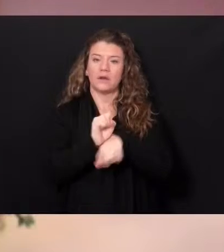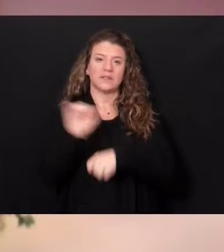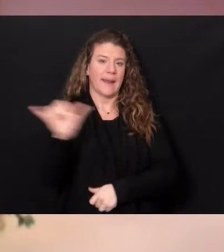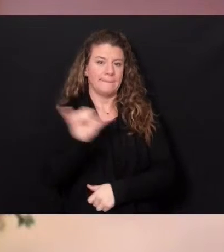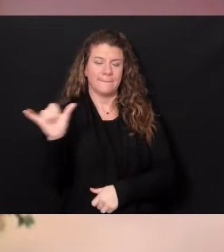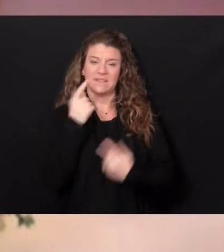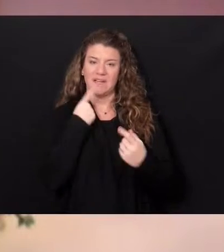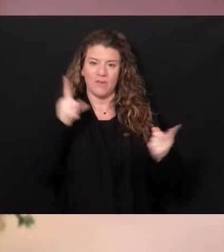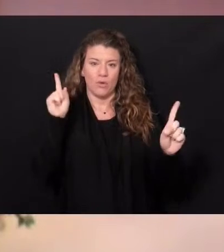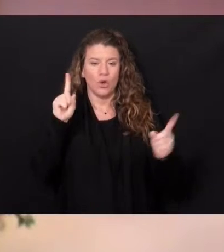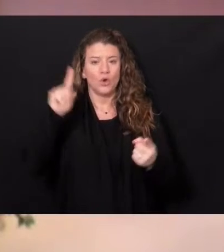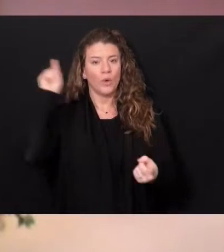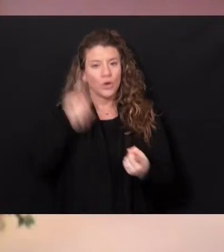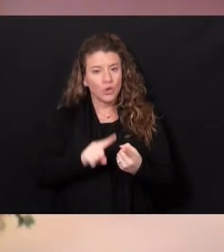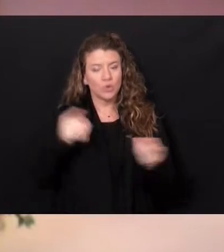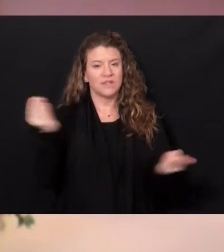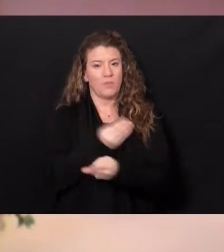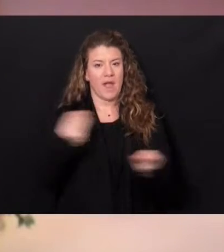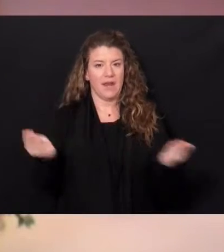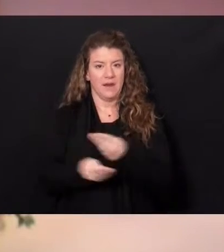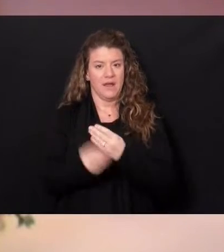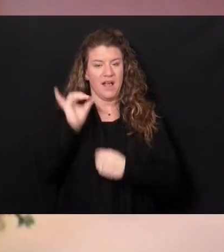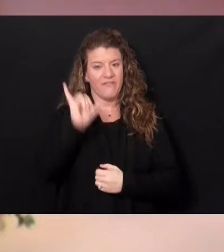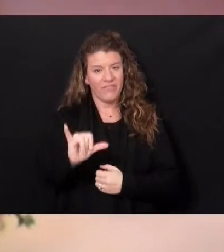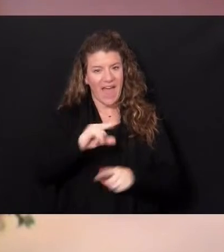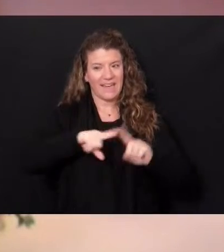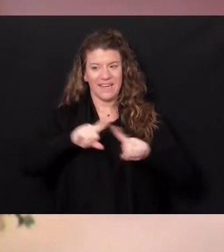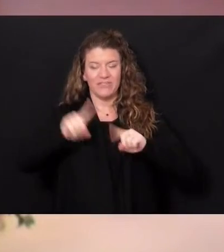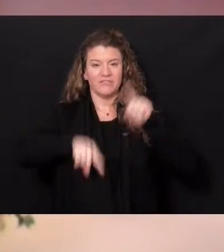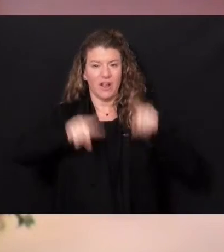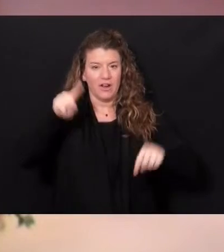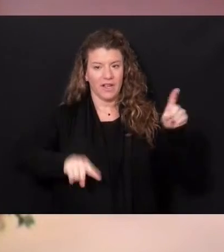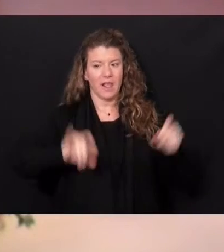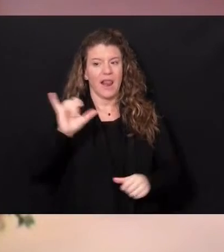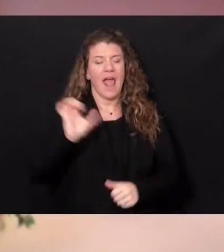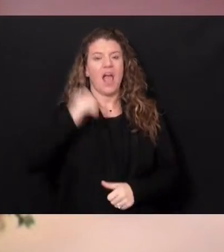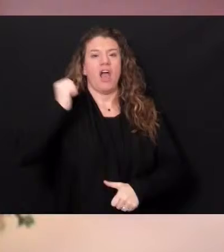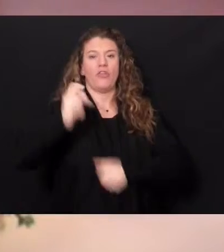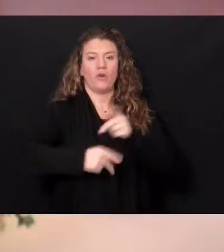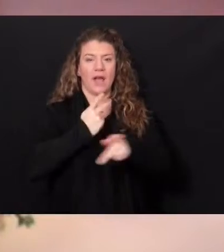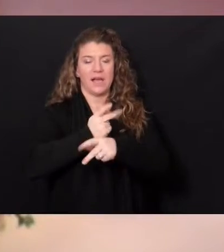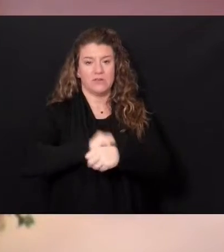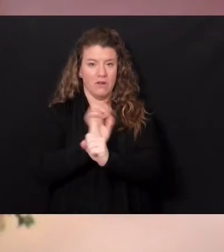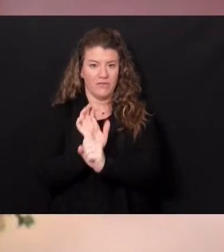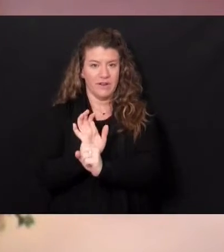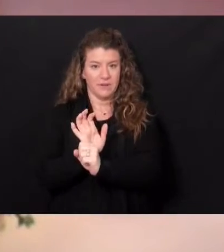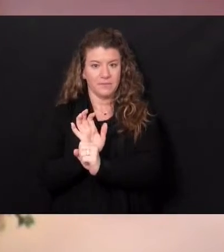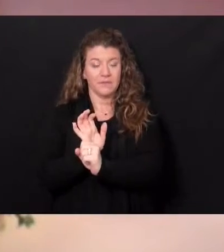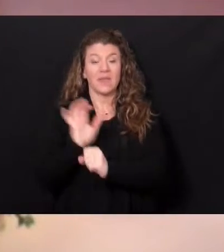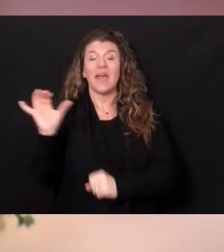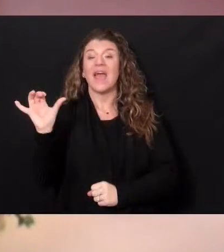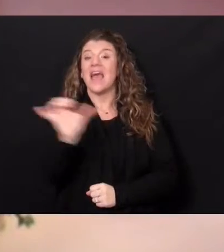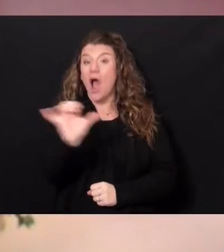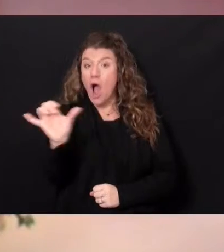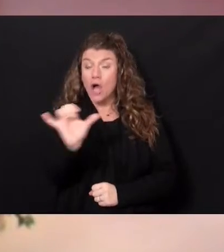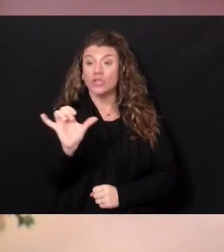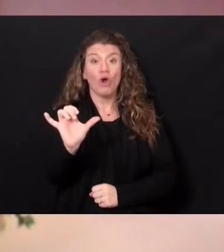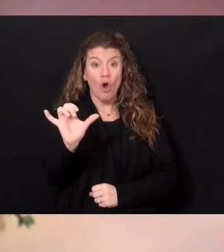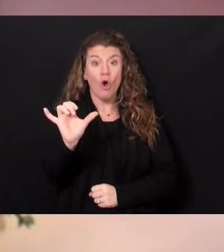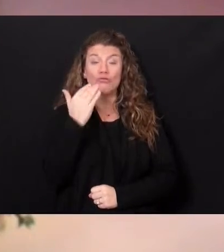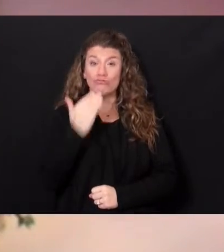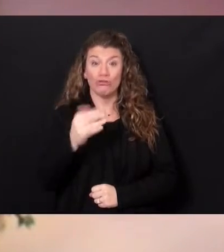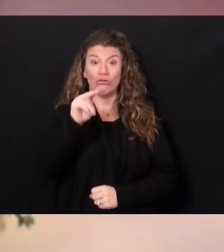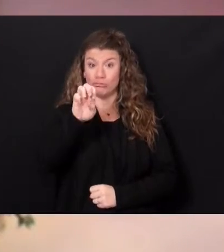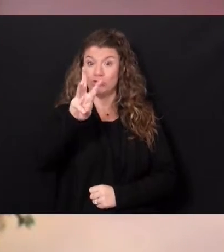well to reduce the spread of this variant as it does other forms of COVID-19. And it is also good news that we have